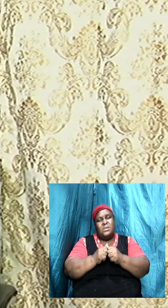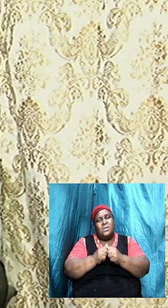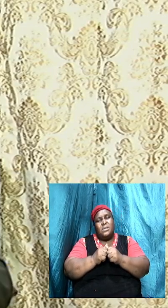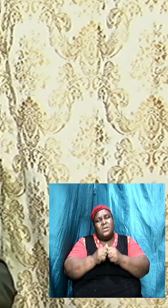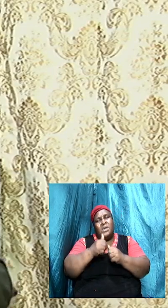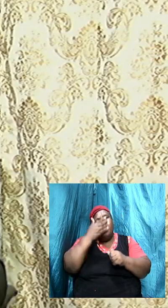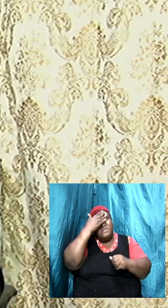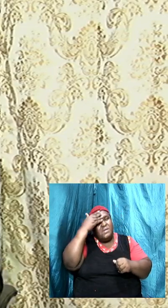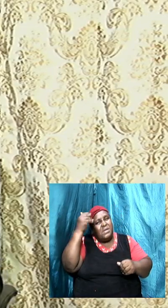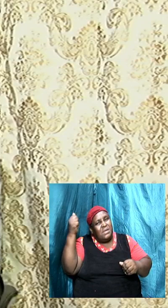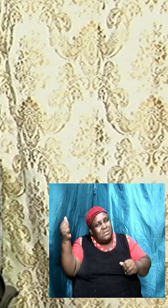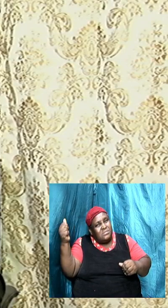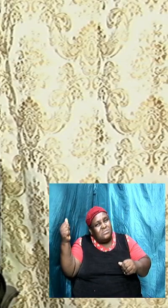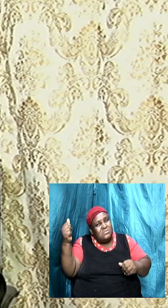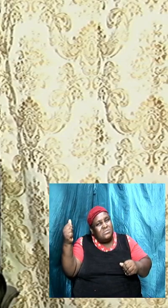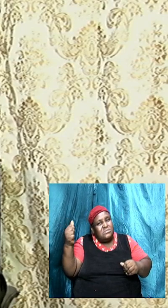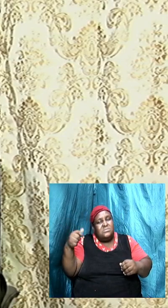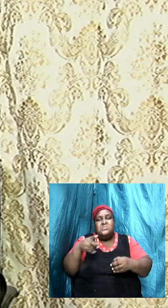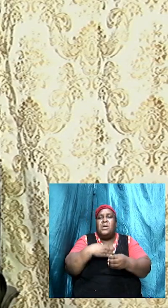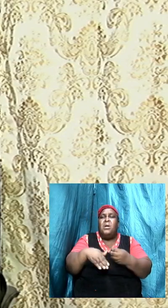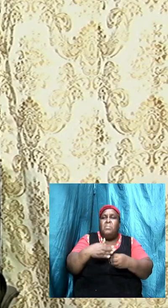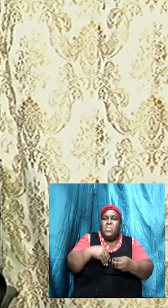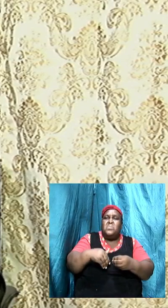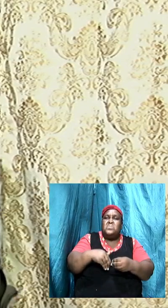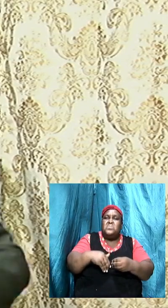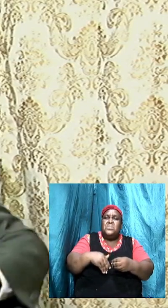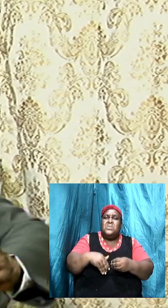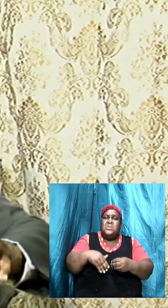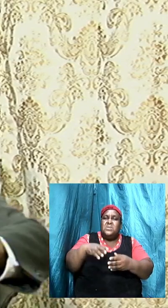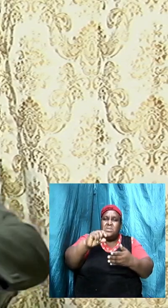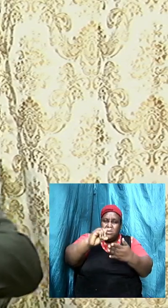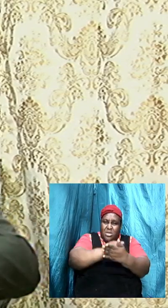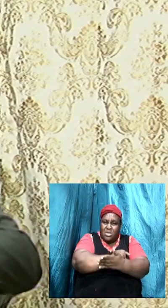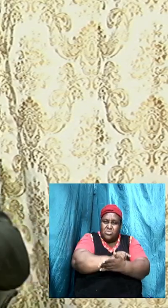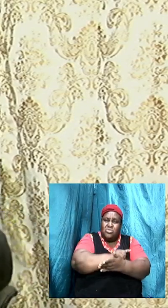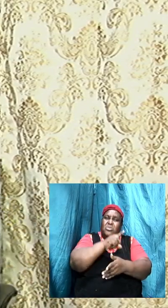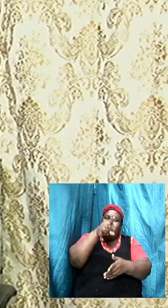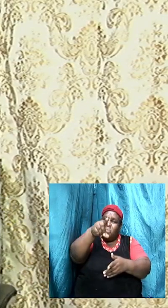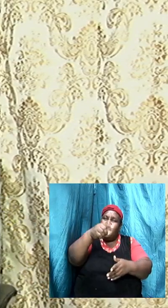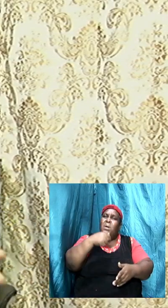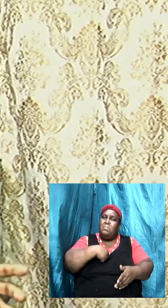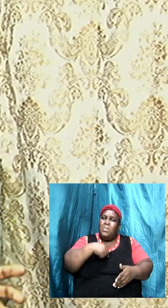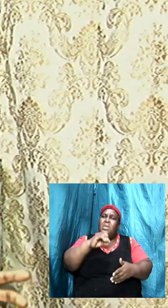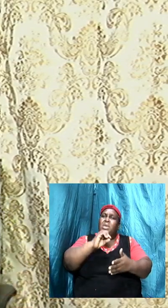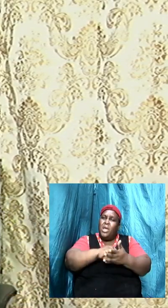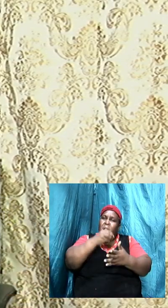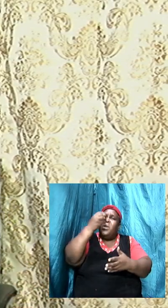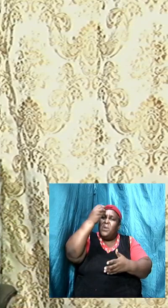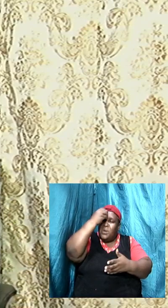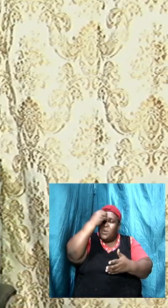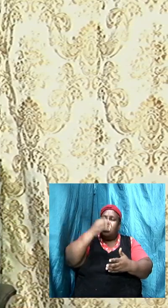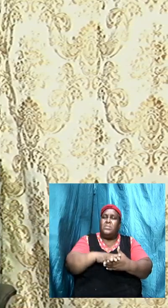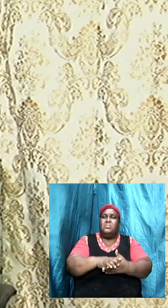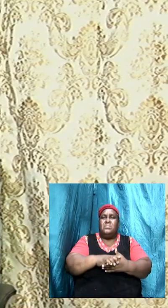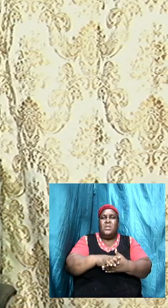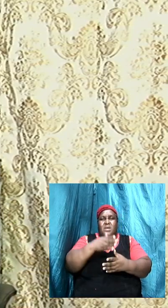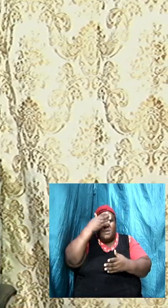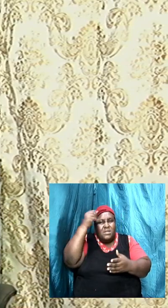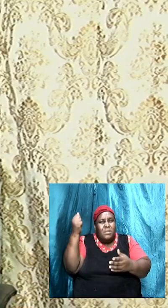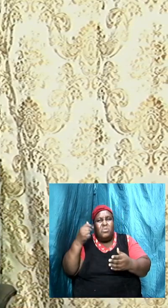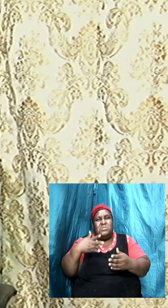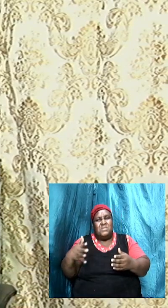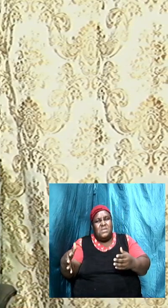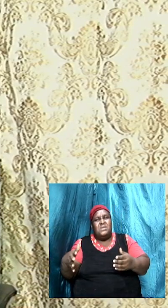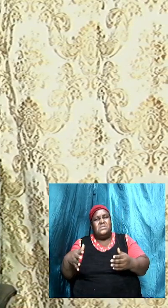and forget about your doctrine. Let us just come, forget about the things that separate us. Because the things that separate